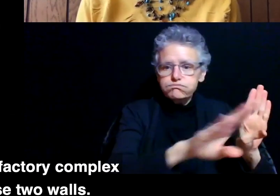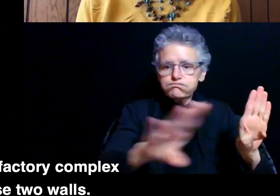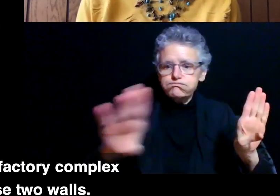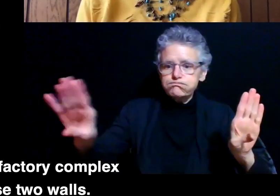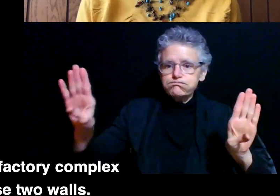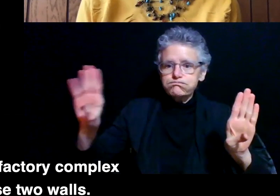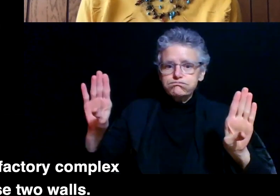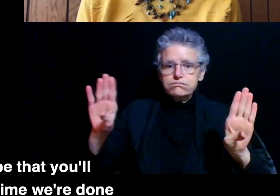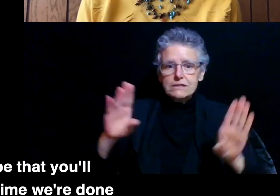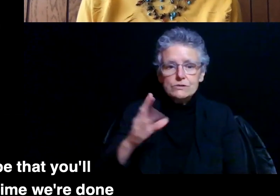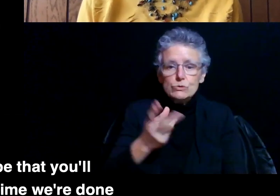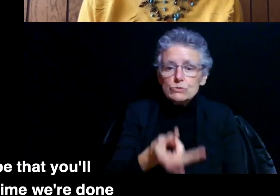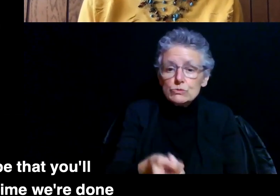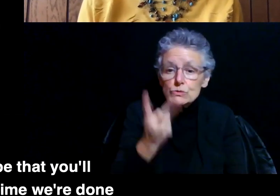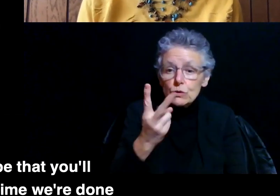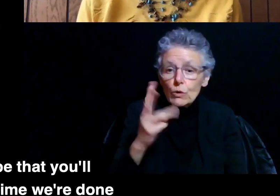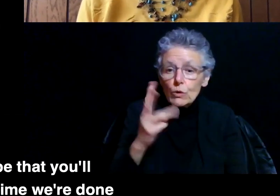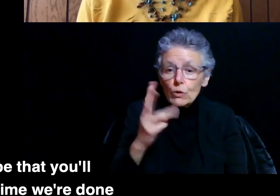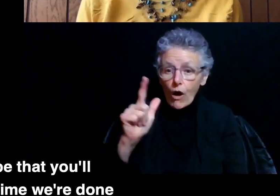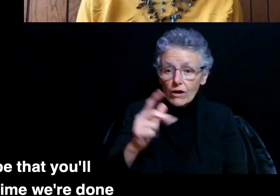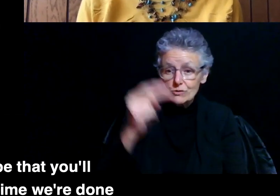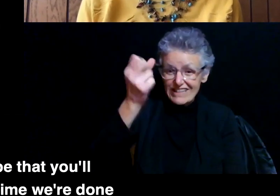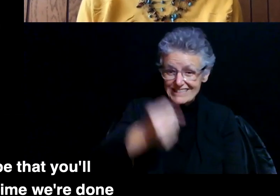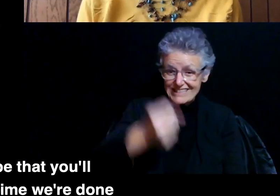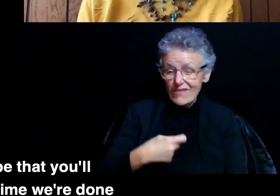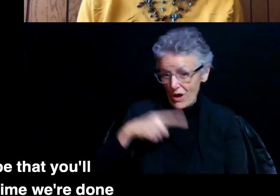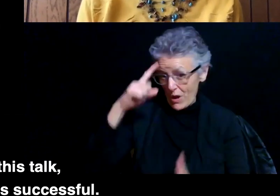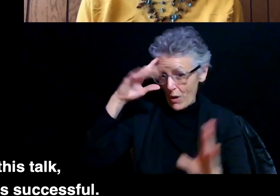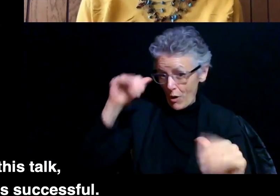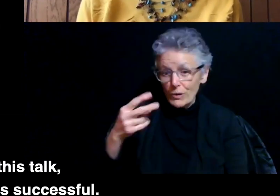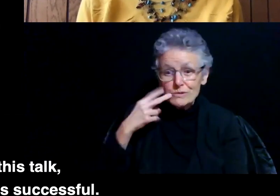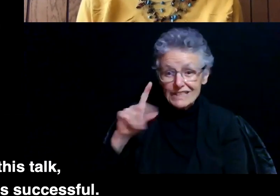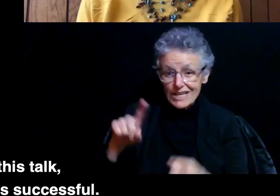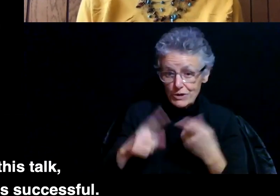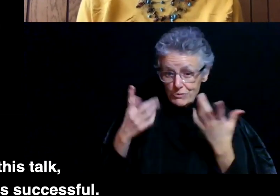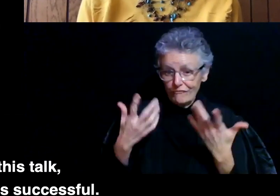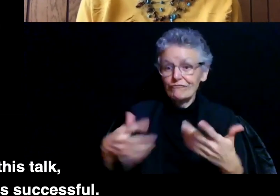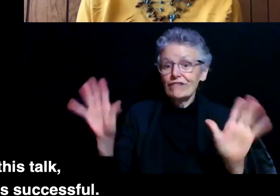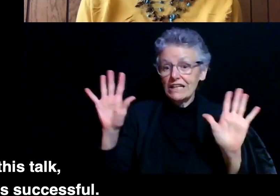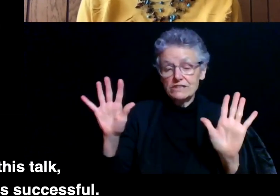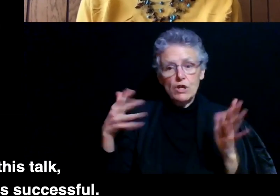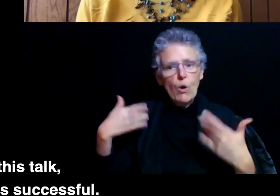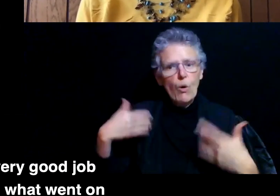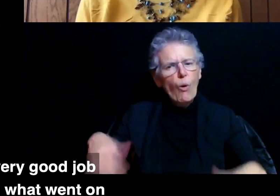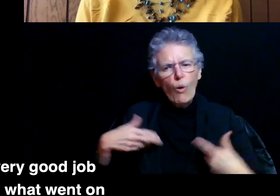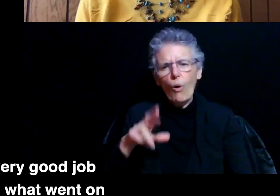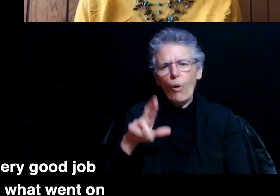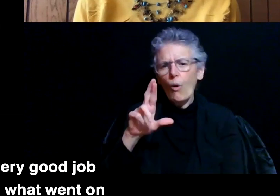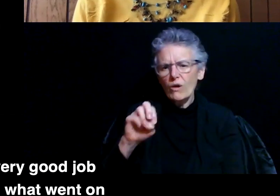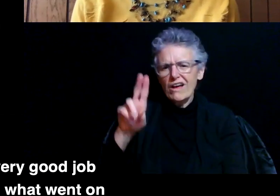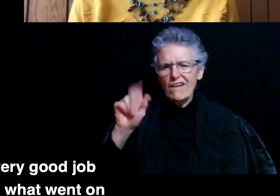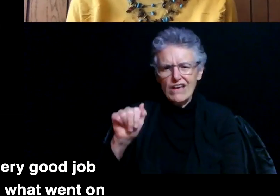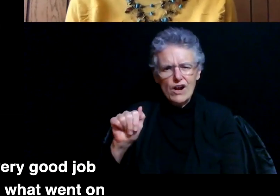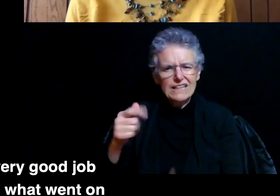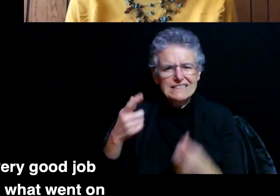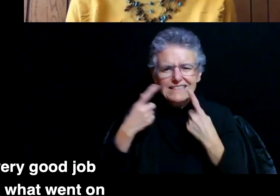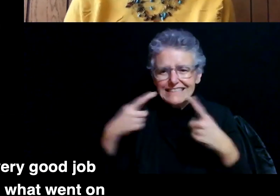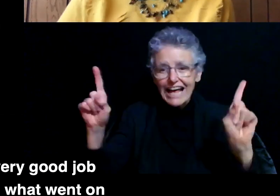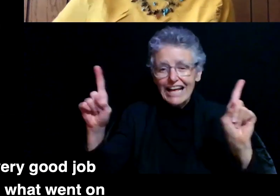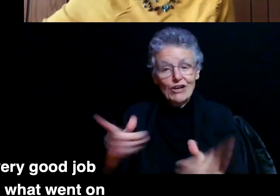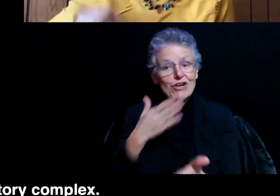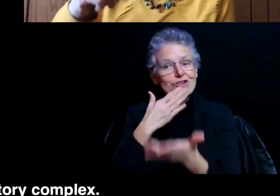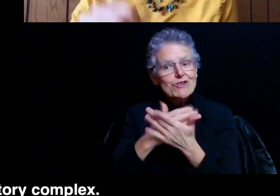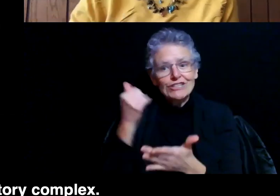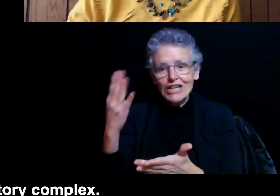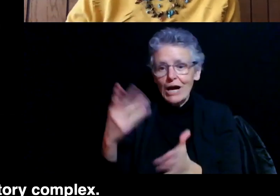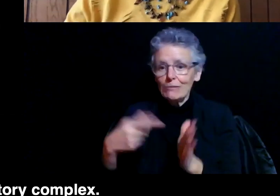these 2 walls. And I hope that you'll see by the time we're done with this talk that he was successful. He did a very good job of showing what went